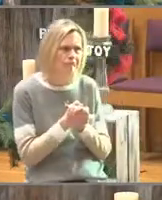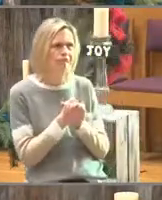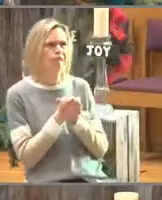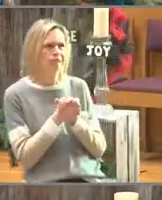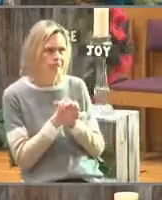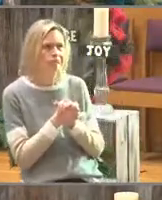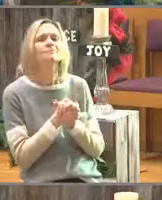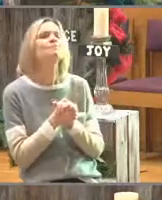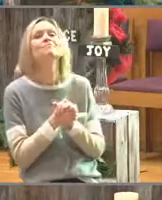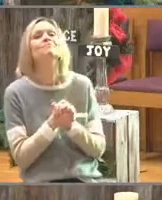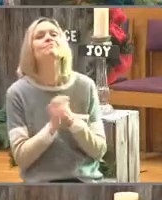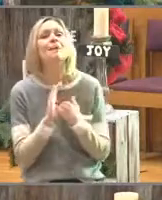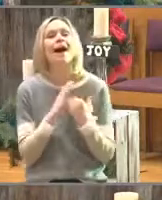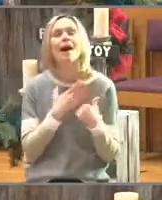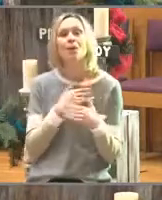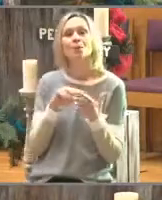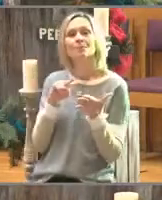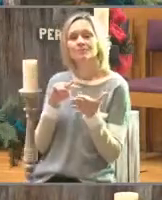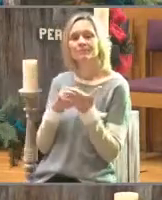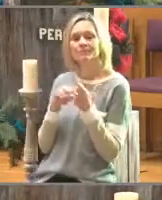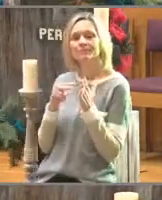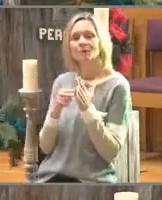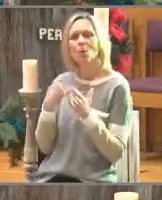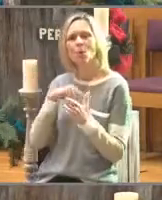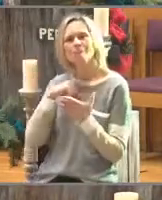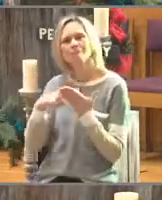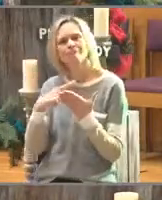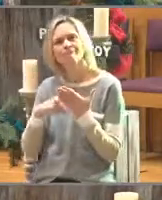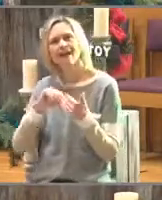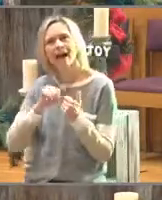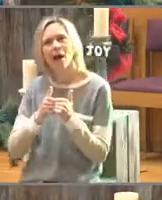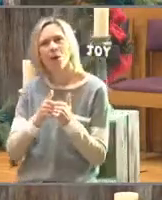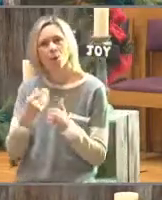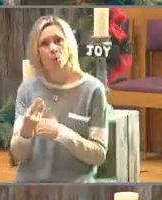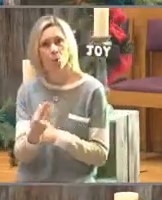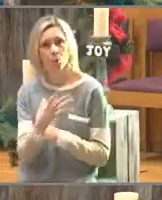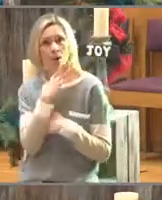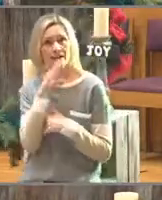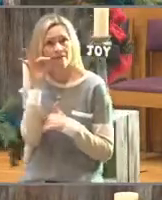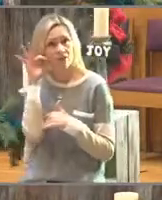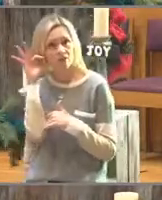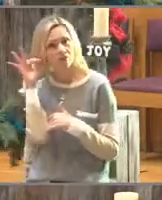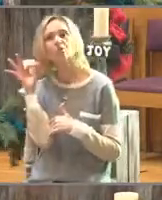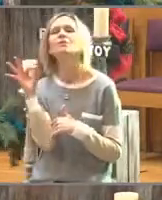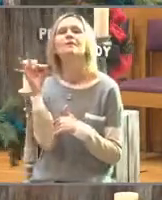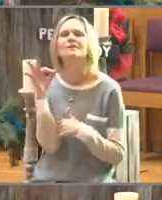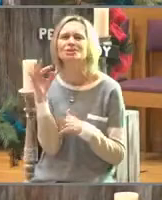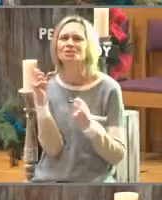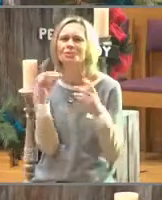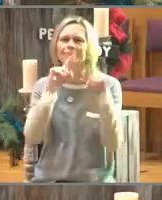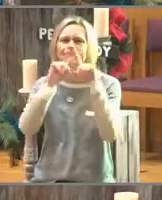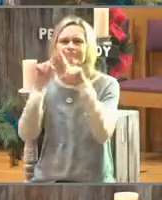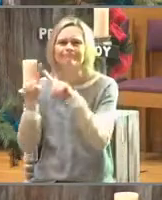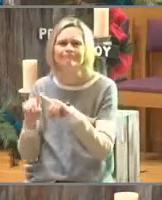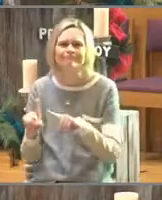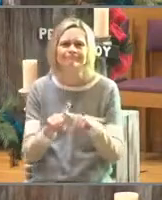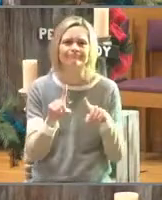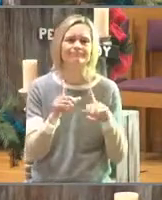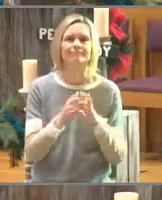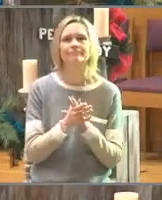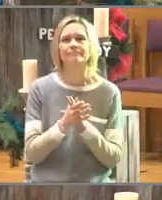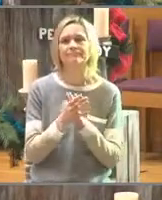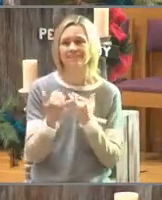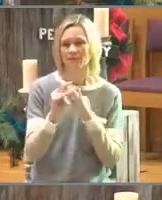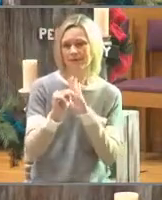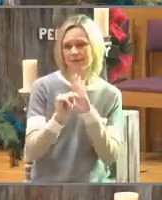angels. But for our purposes, we're going to talk about how this little white feather can be so many different things. And throughout our time in